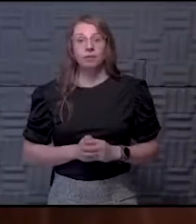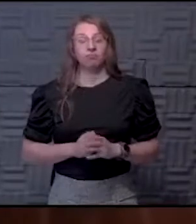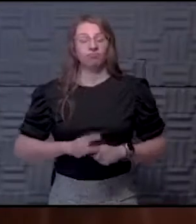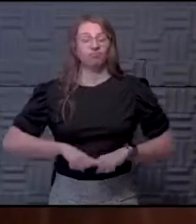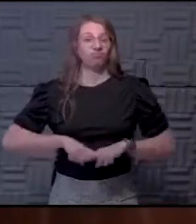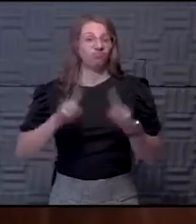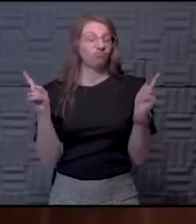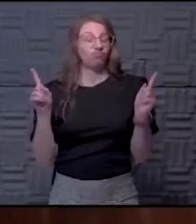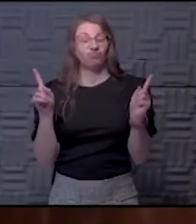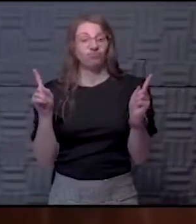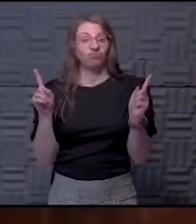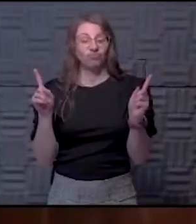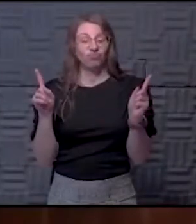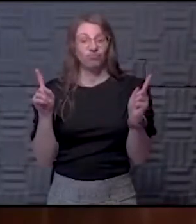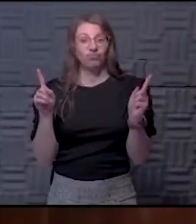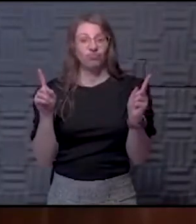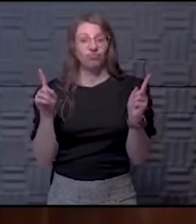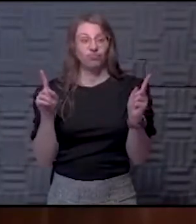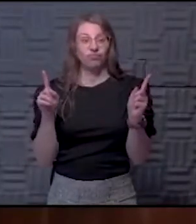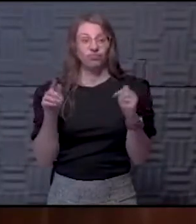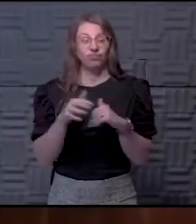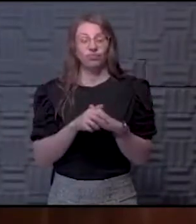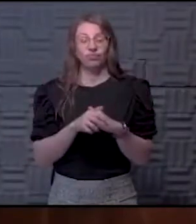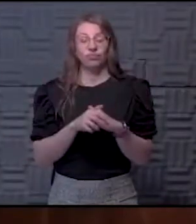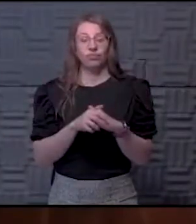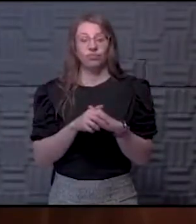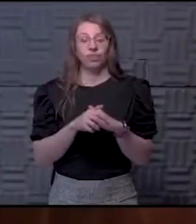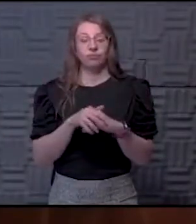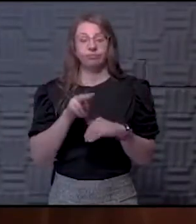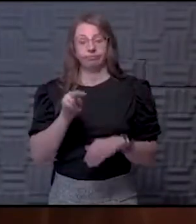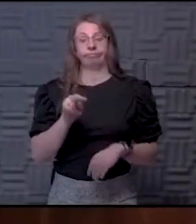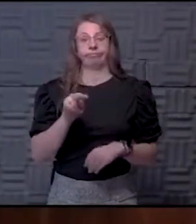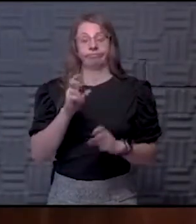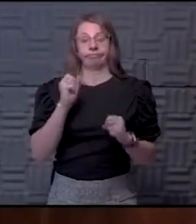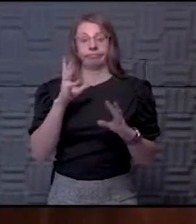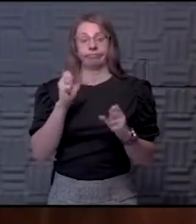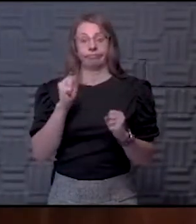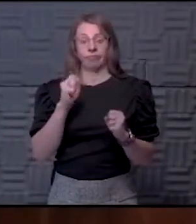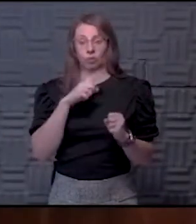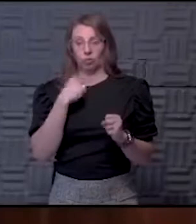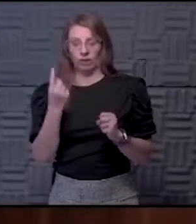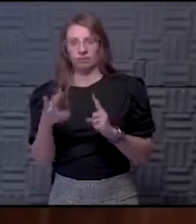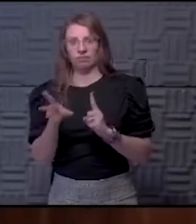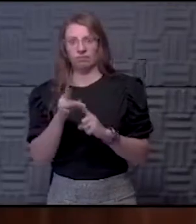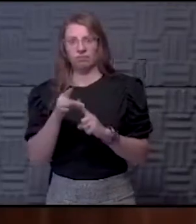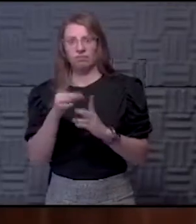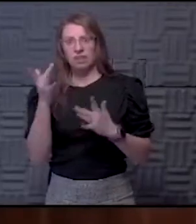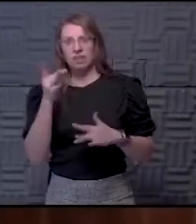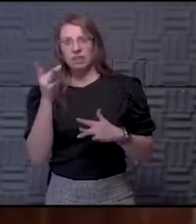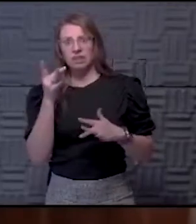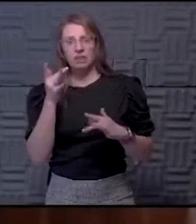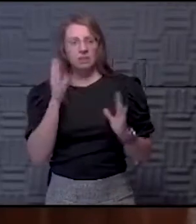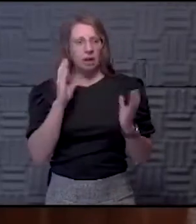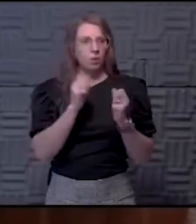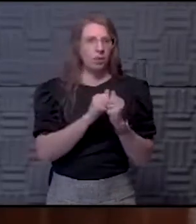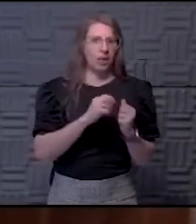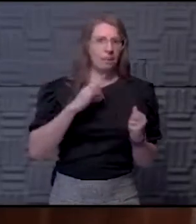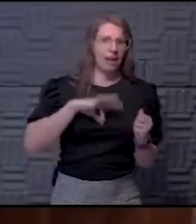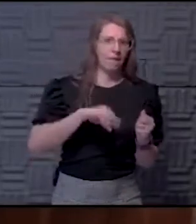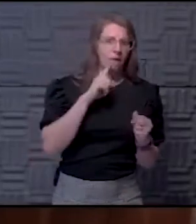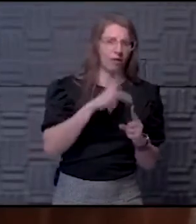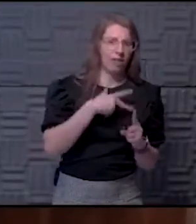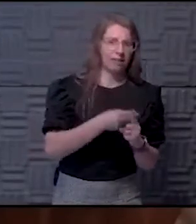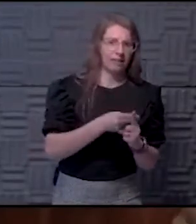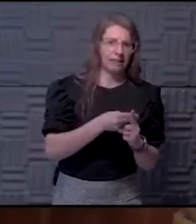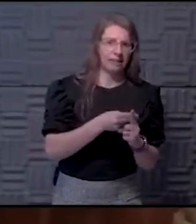different that you sort of stand amazed that somebody would take the risk of disease rather than the benefit of